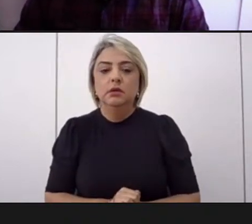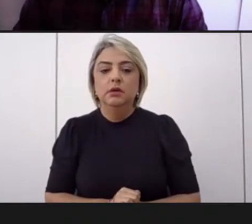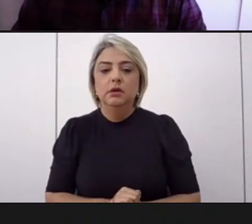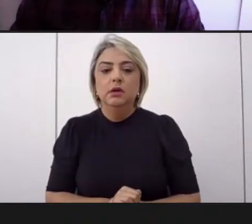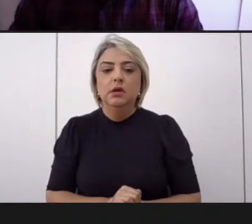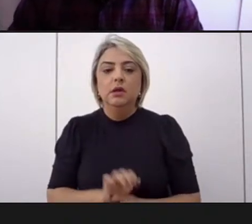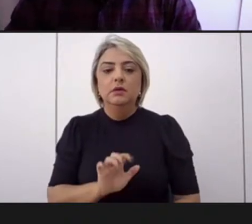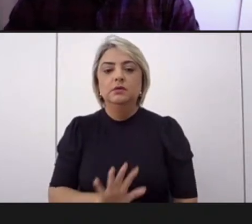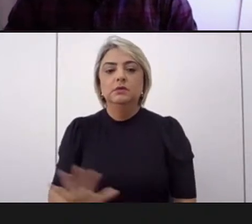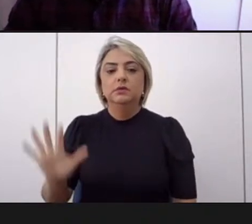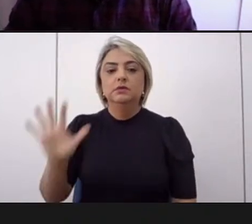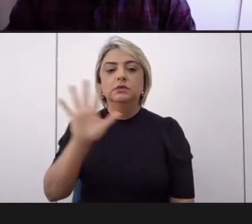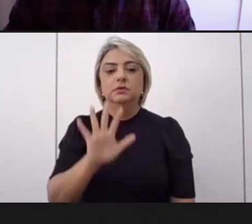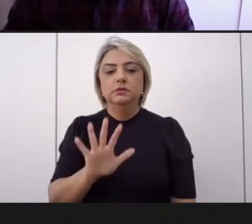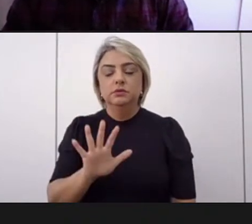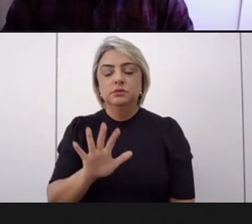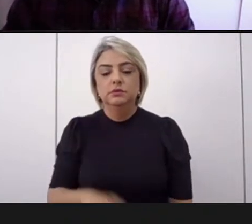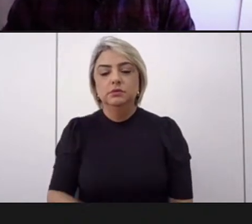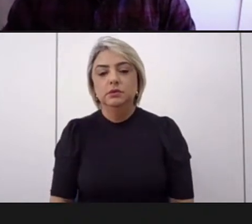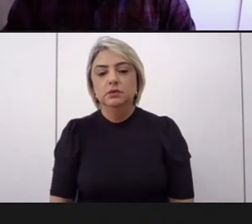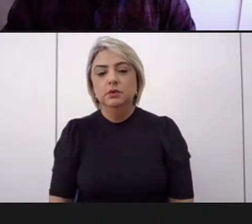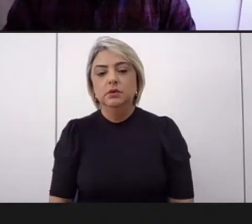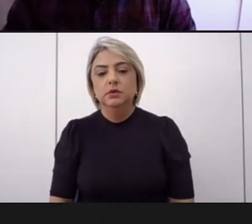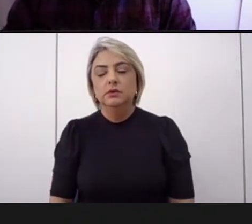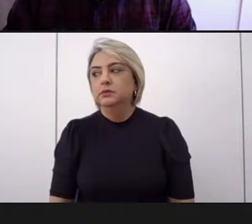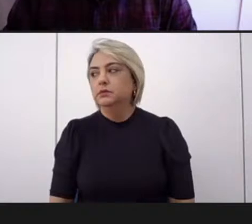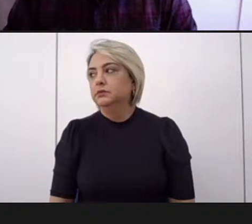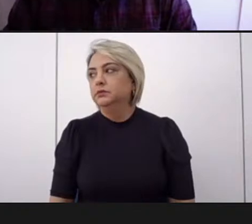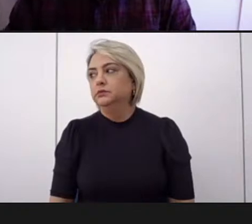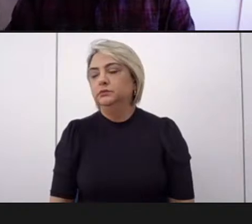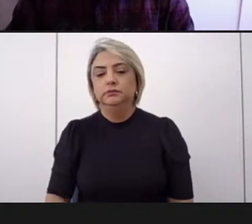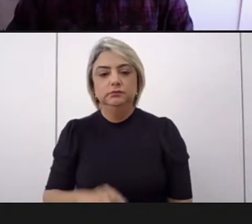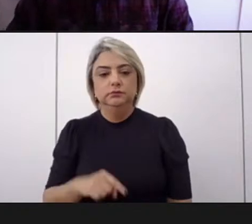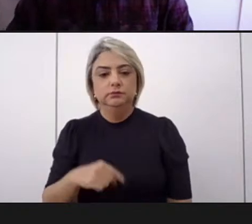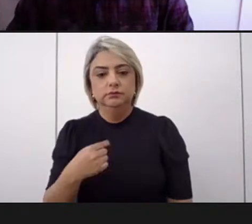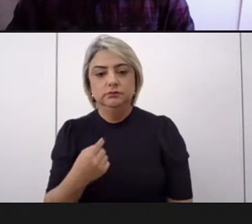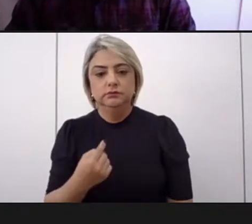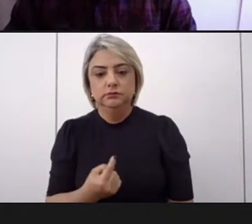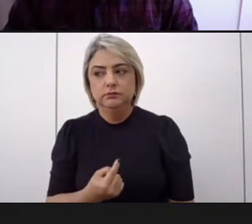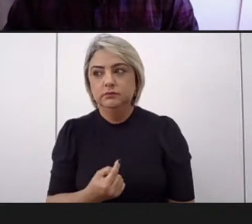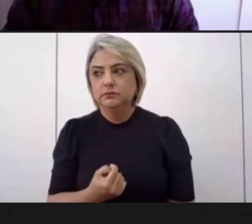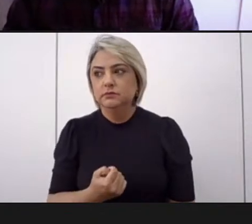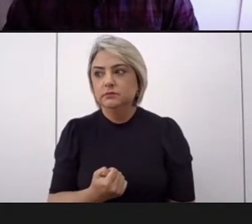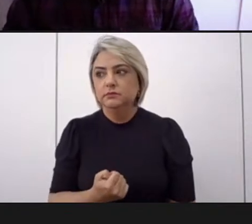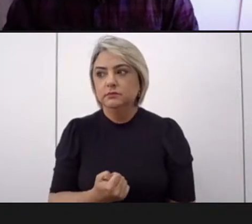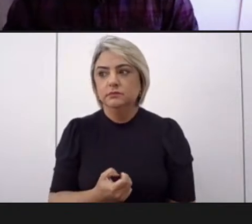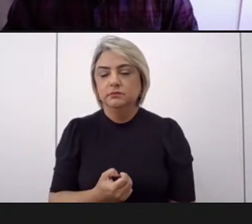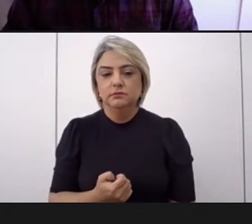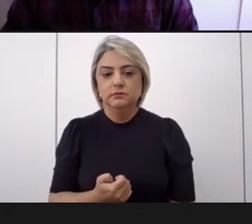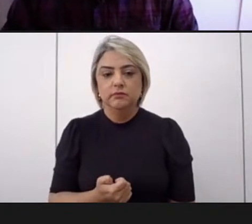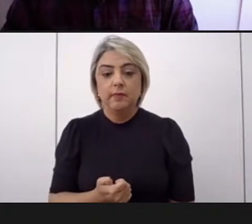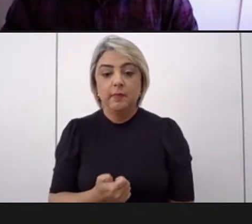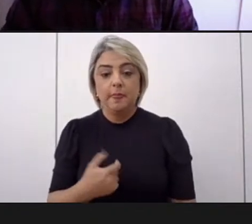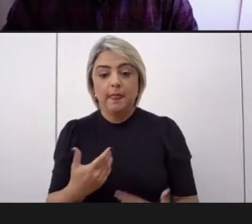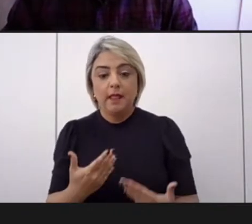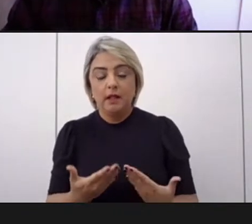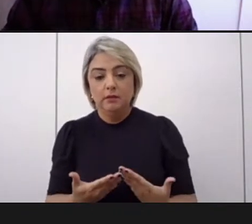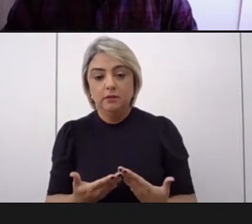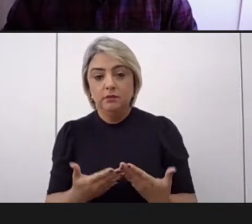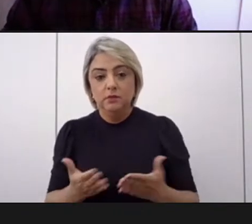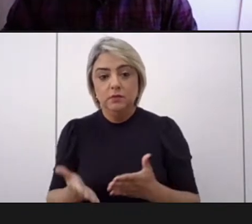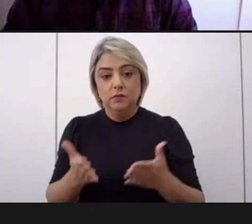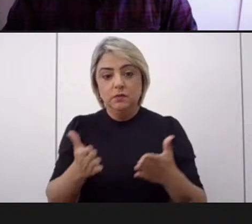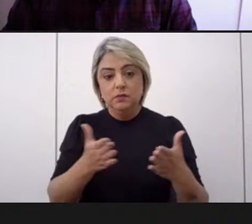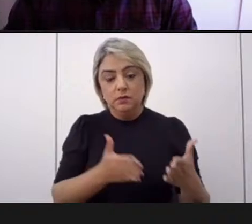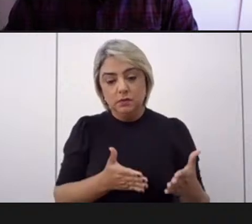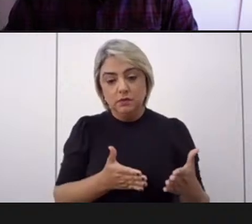was confronted with a big opposition, facing big tension on the side of the farmers and big farmers unions, which are dominant